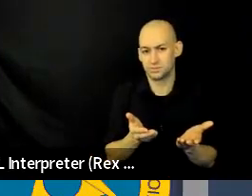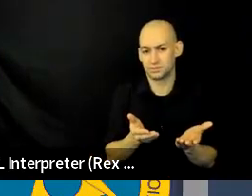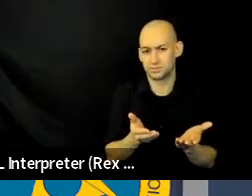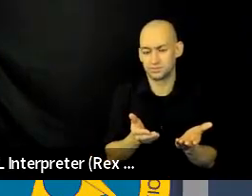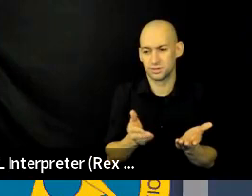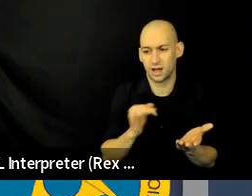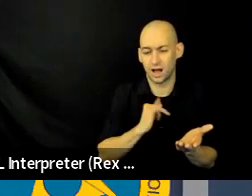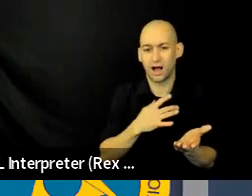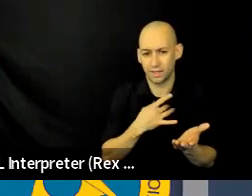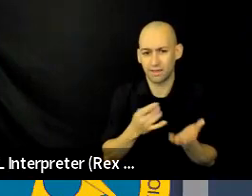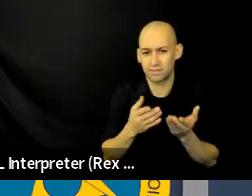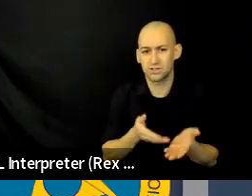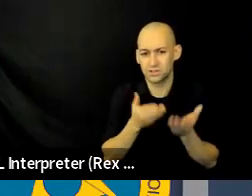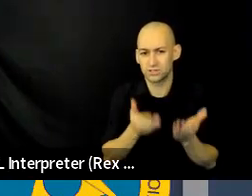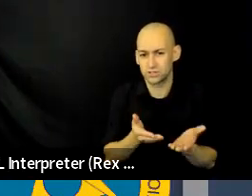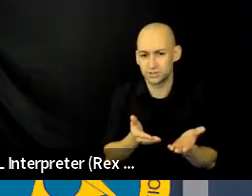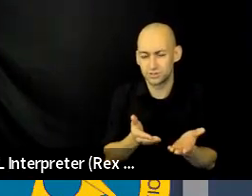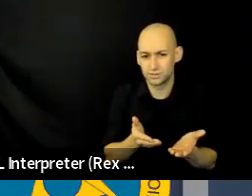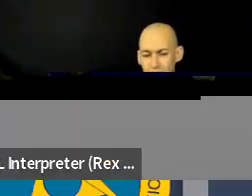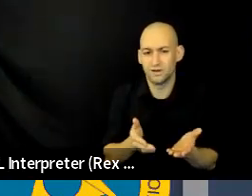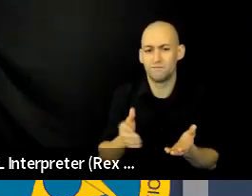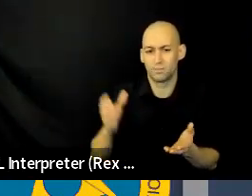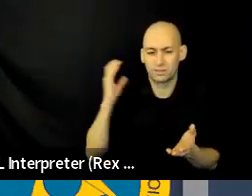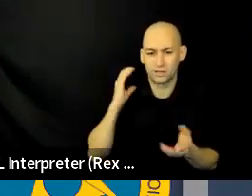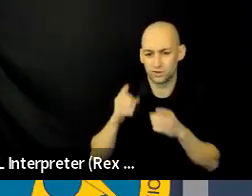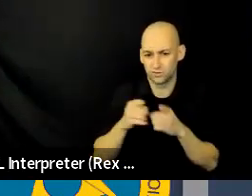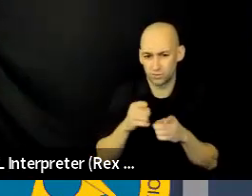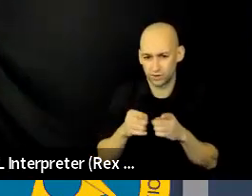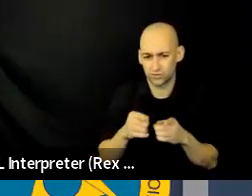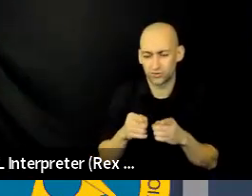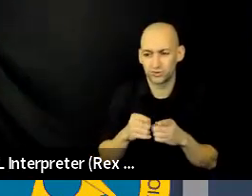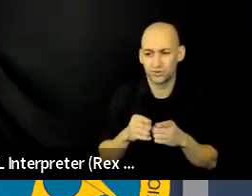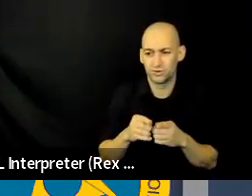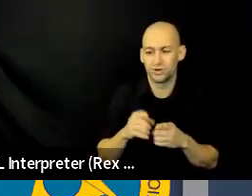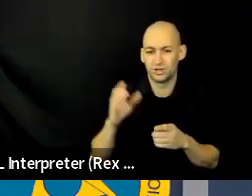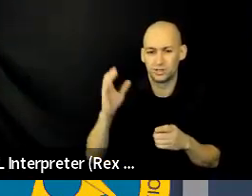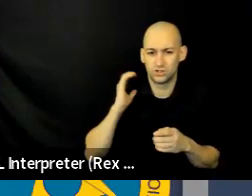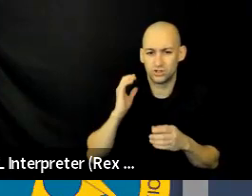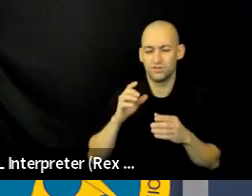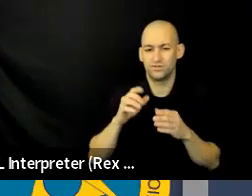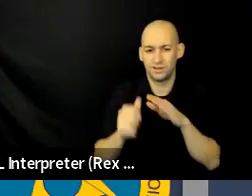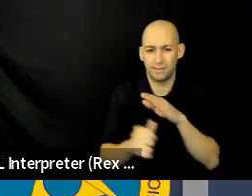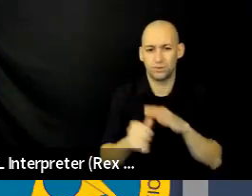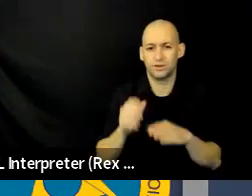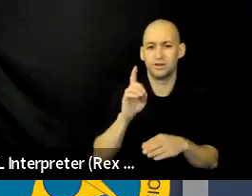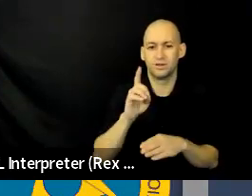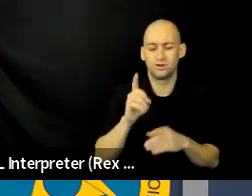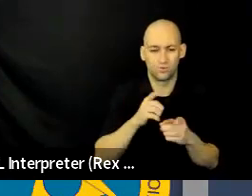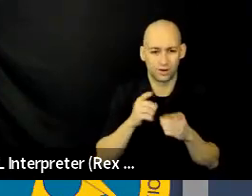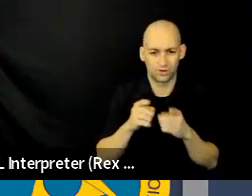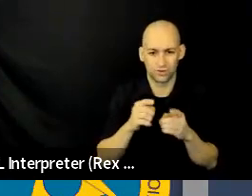I like the suggestion of our executive director and our chief deputy director